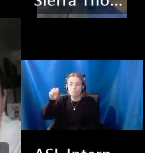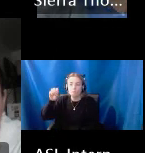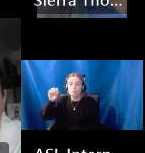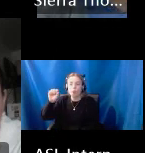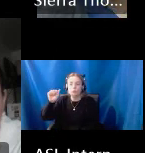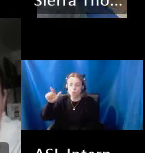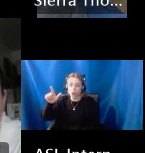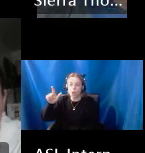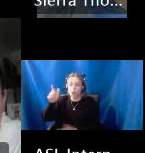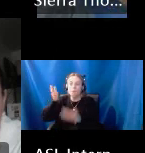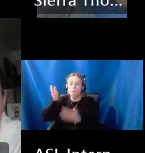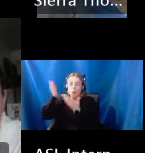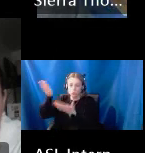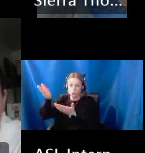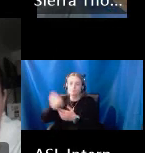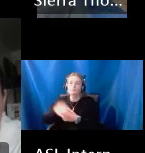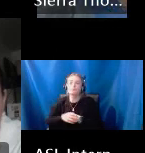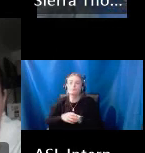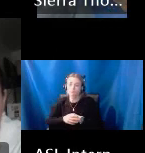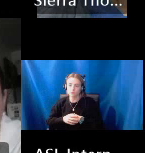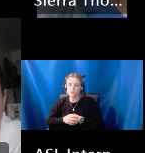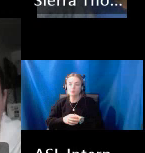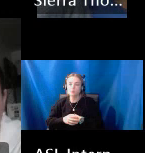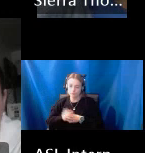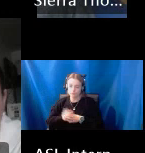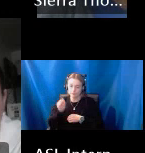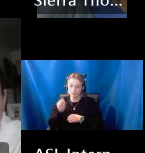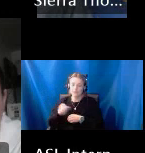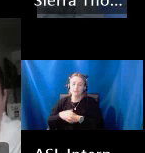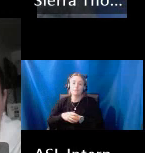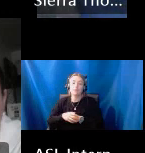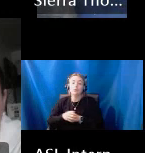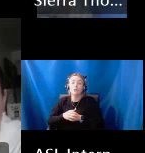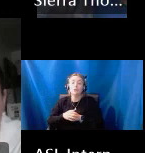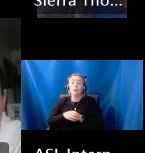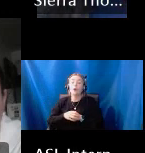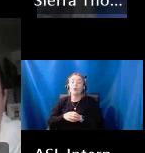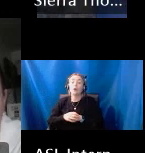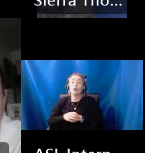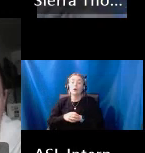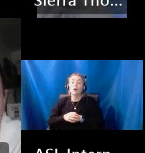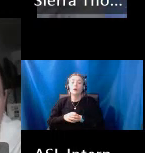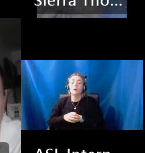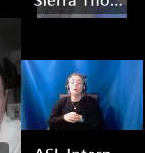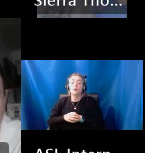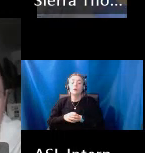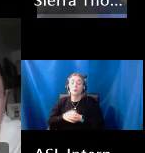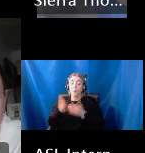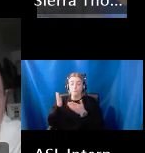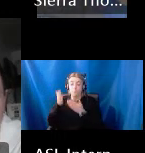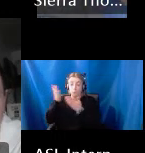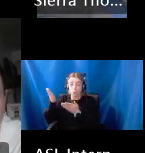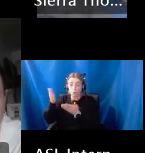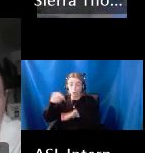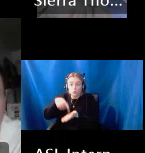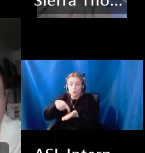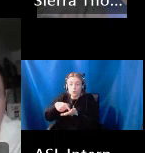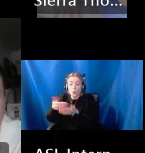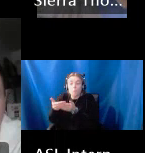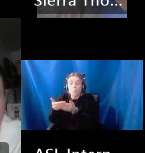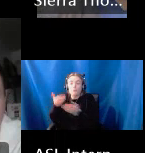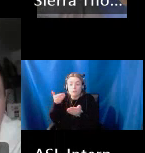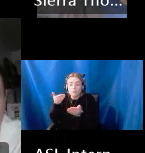do. So I don't need your proposal now. I need your proposal before you start reviewing literature for your paper. So I